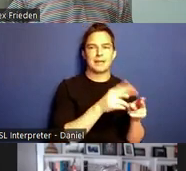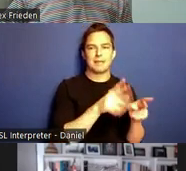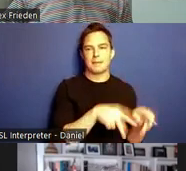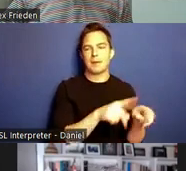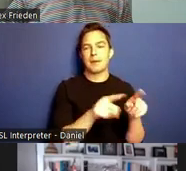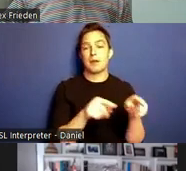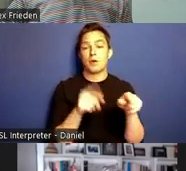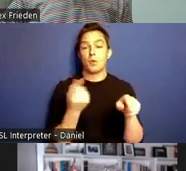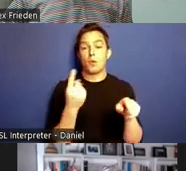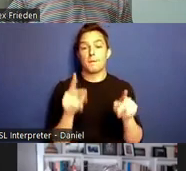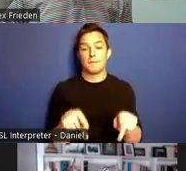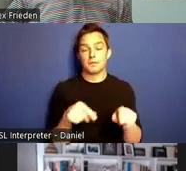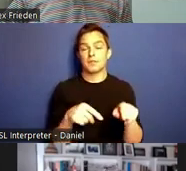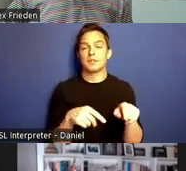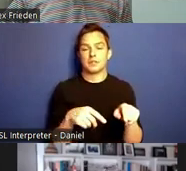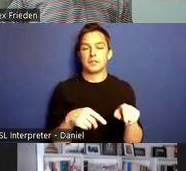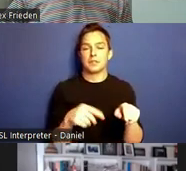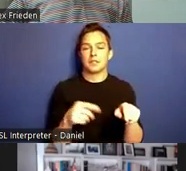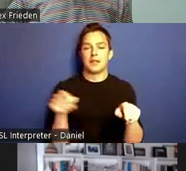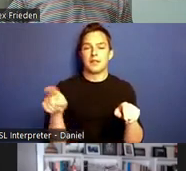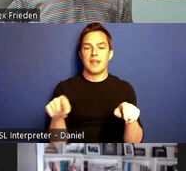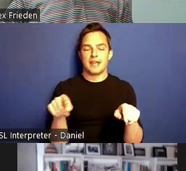had been coming under quite a bit